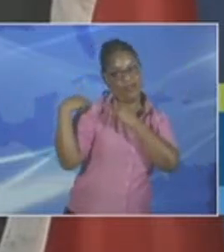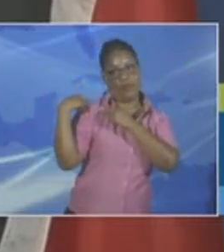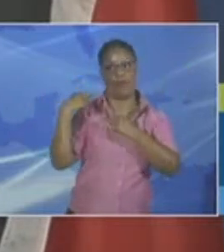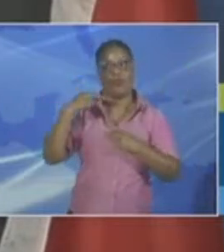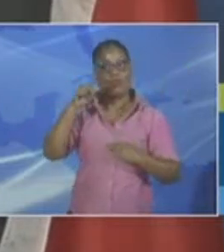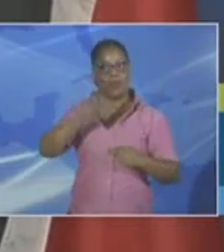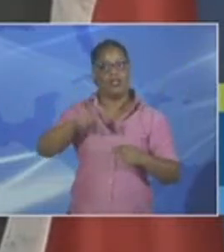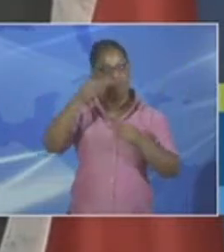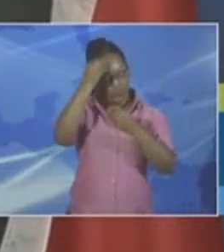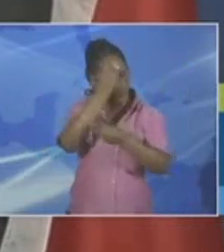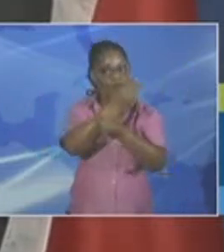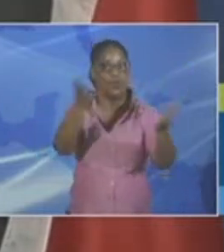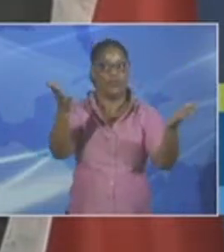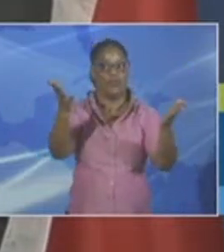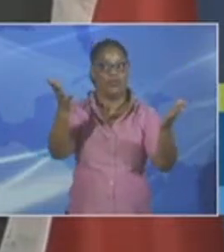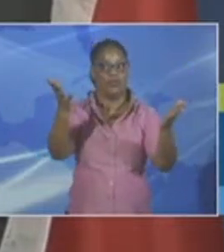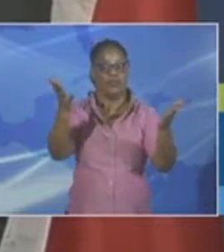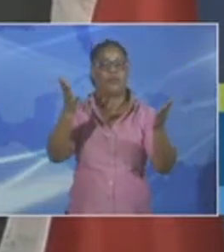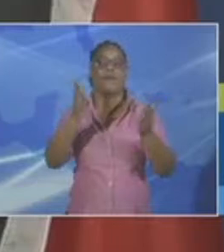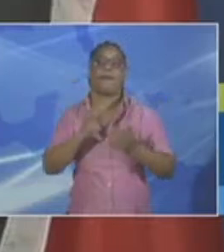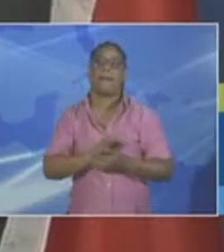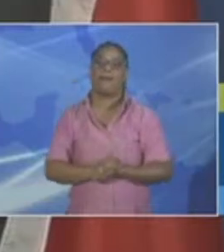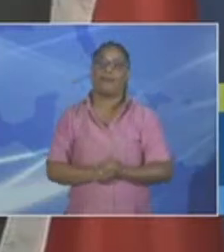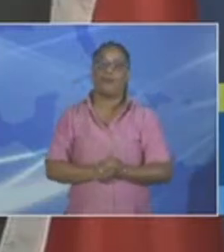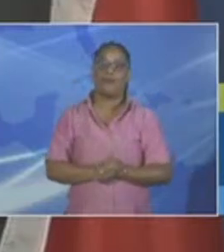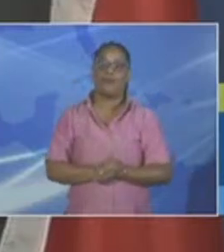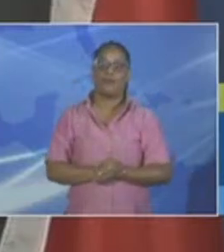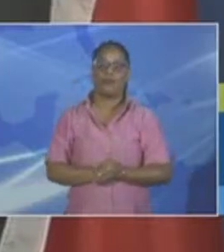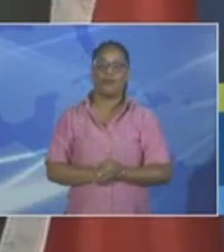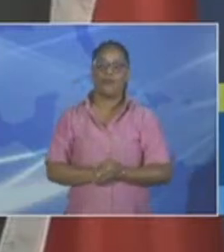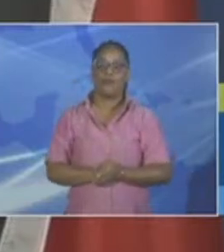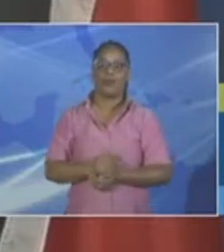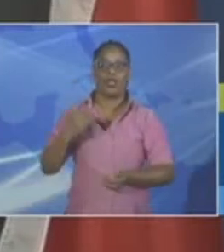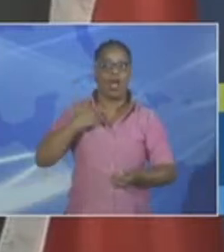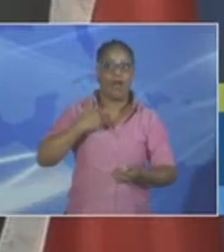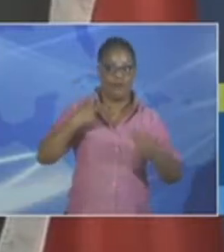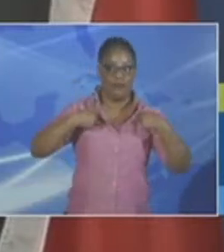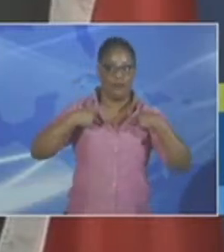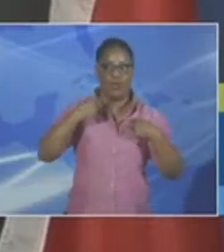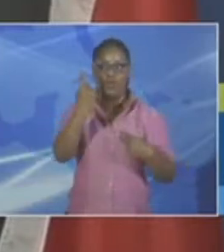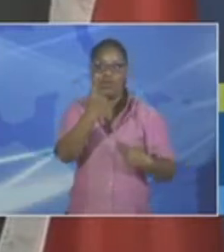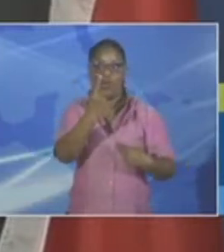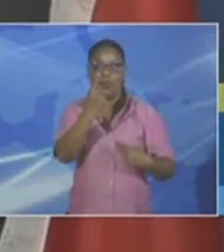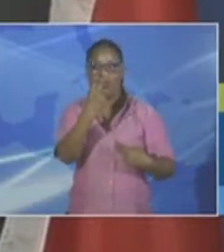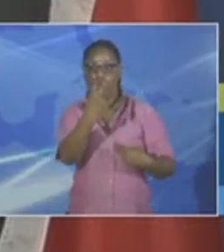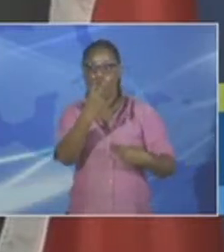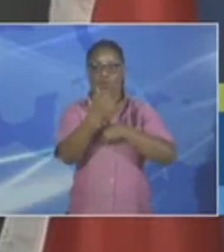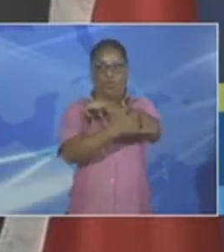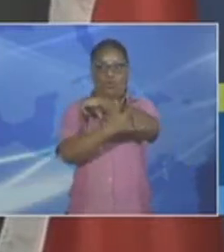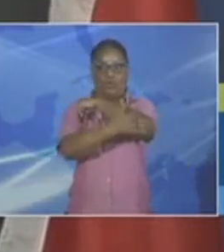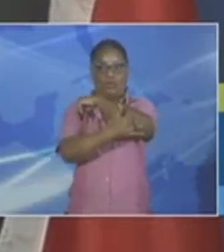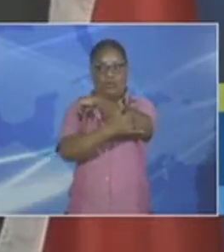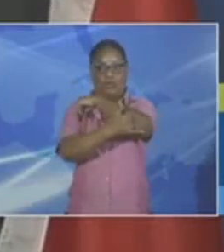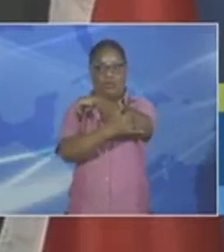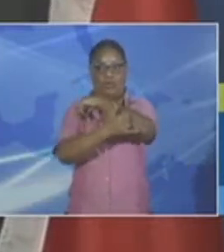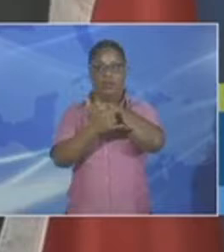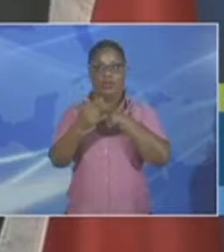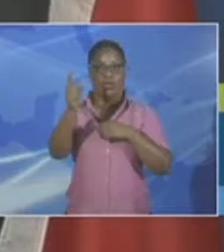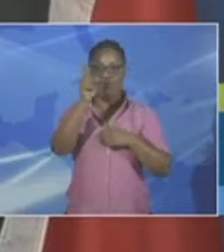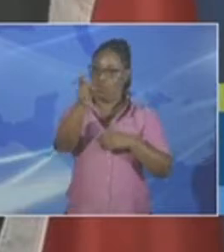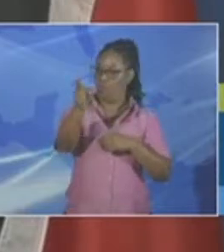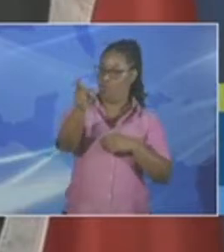coming from where we came from, there are 1 or 2 countries now that are experiencing